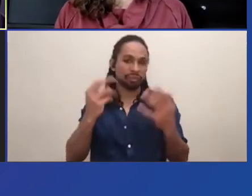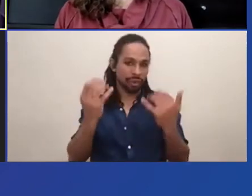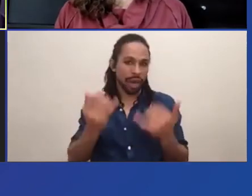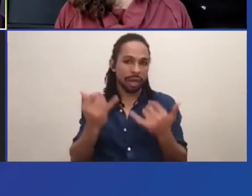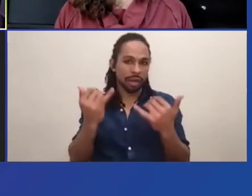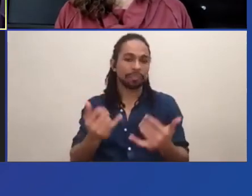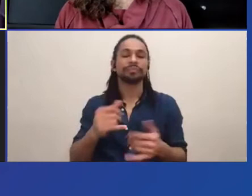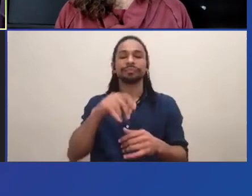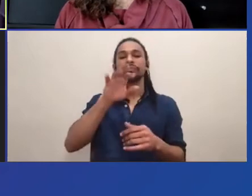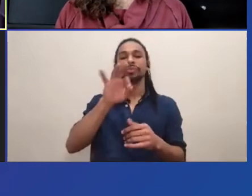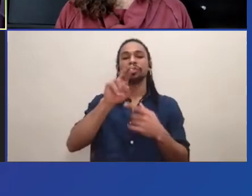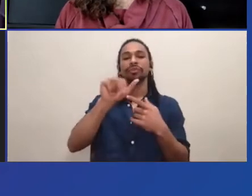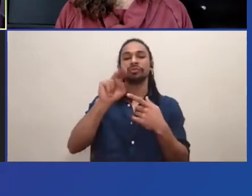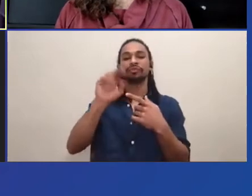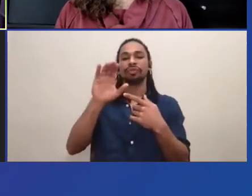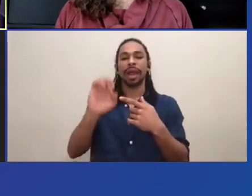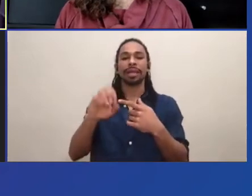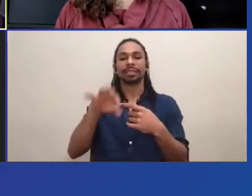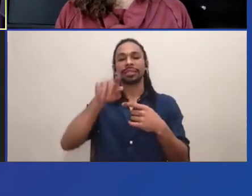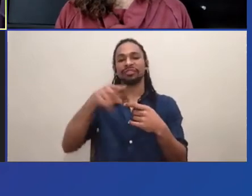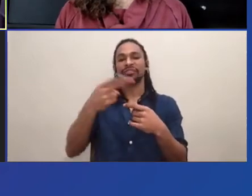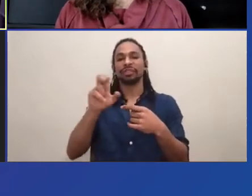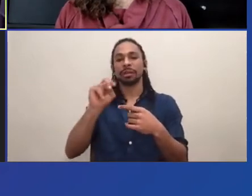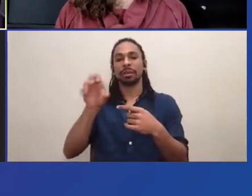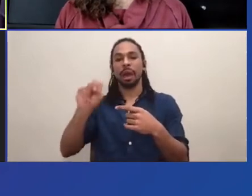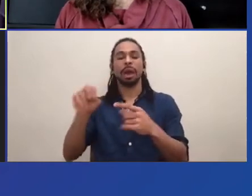Frantz Fanon's work, in terms of